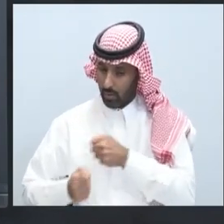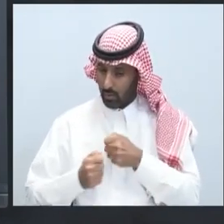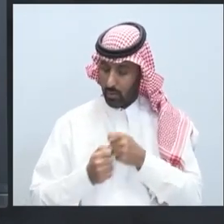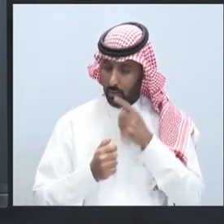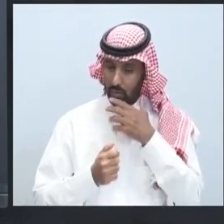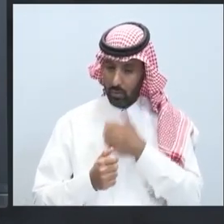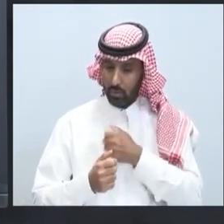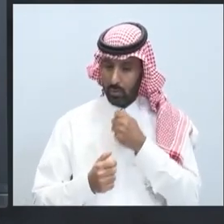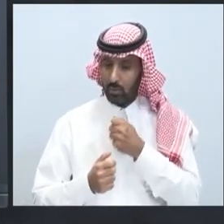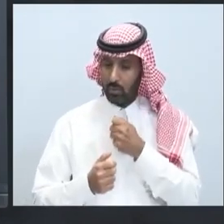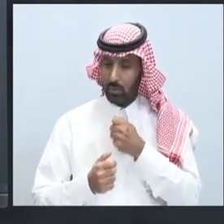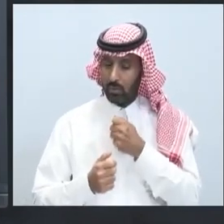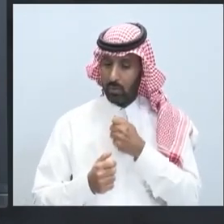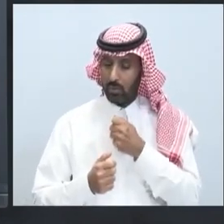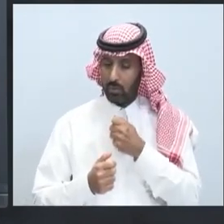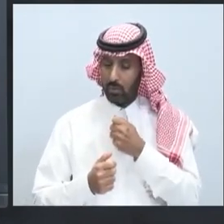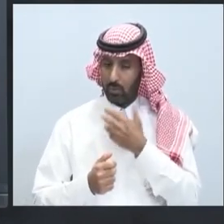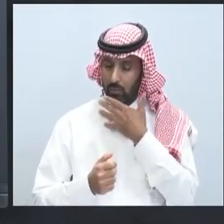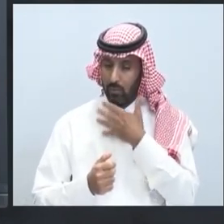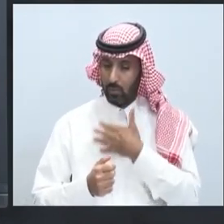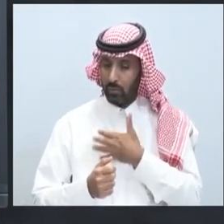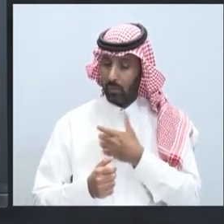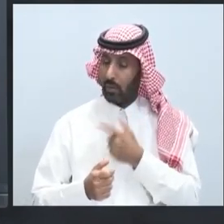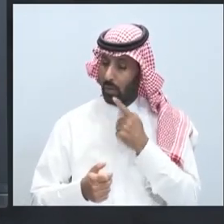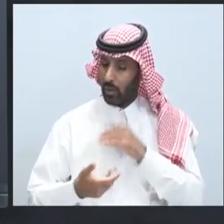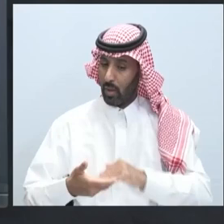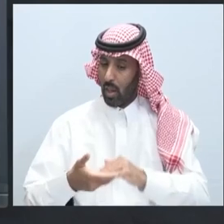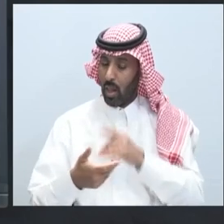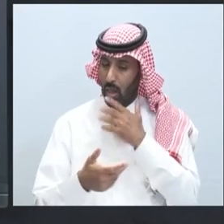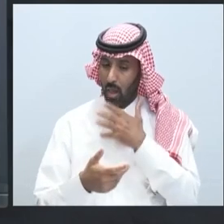man and missed his flight? So what did he do?